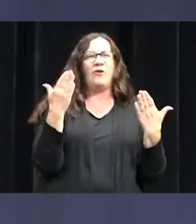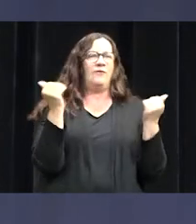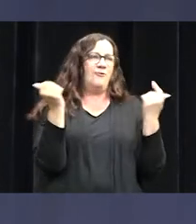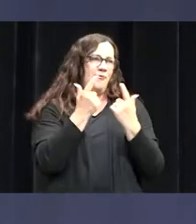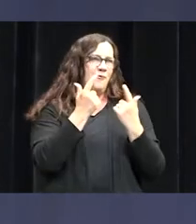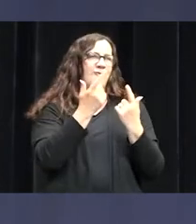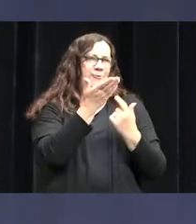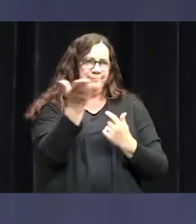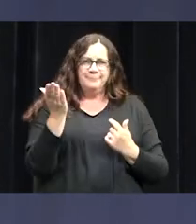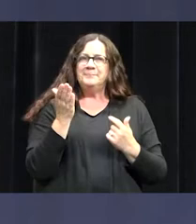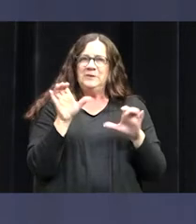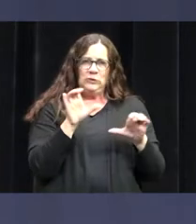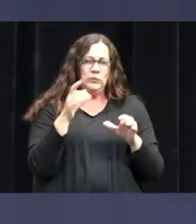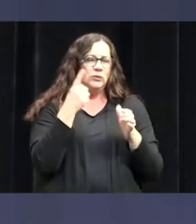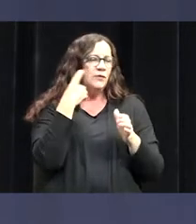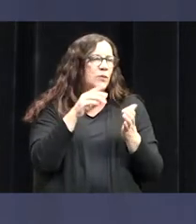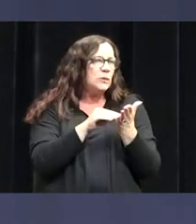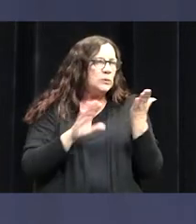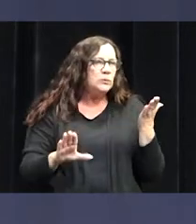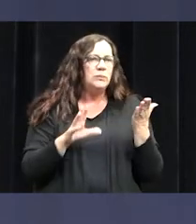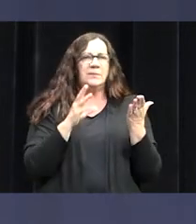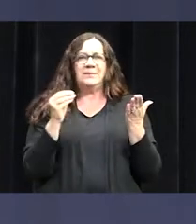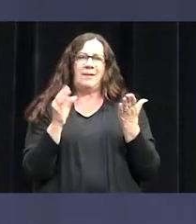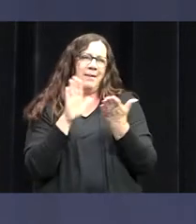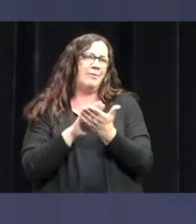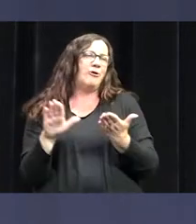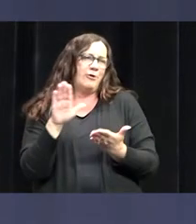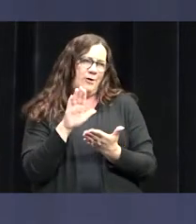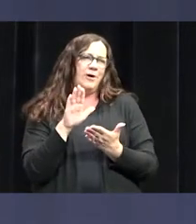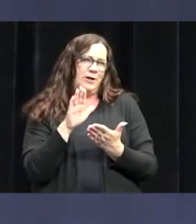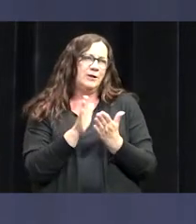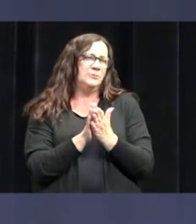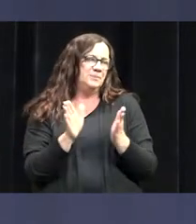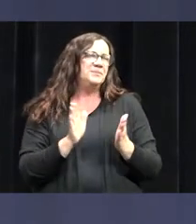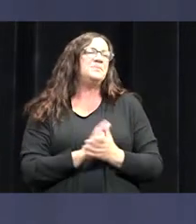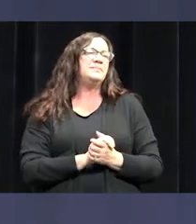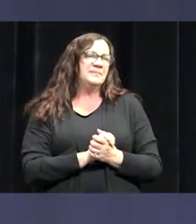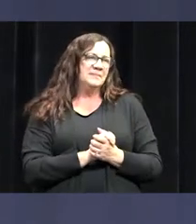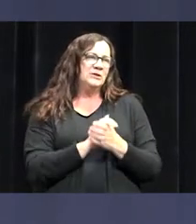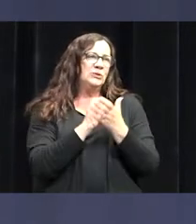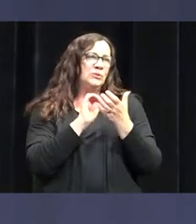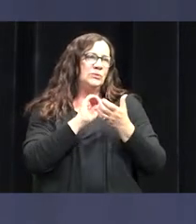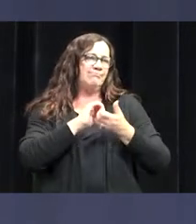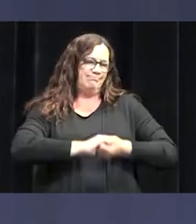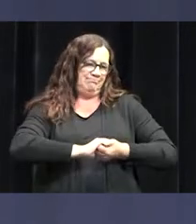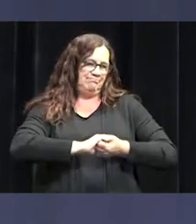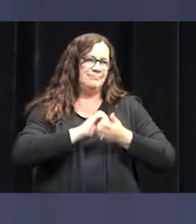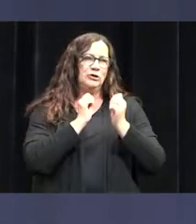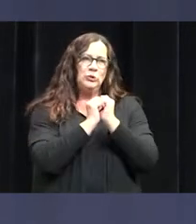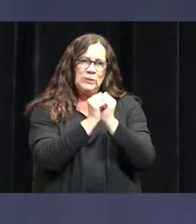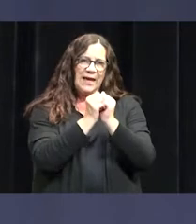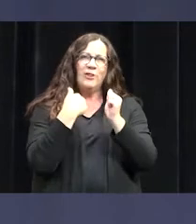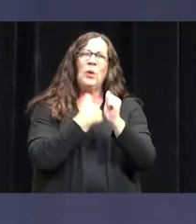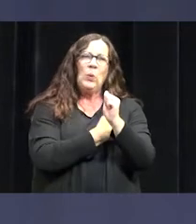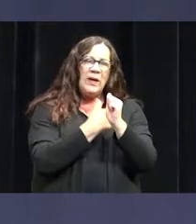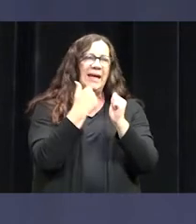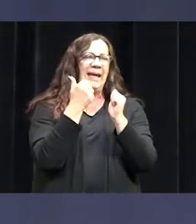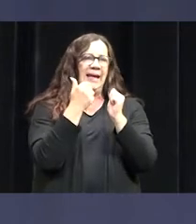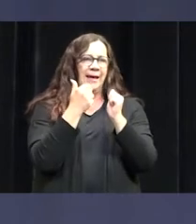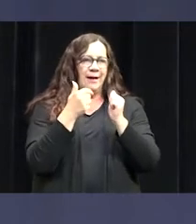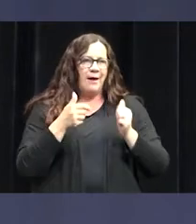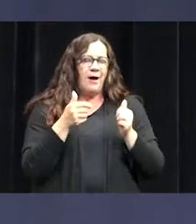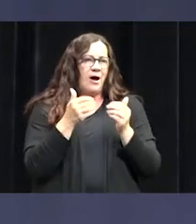for all that you do for students and the college together we are helping to make college